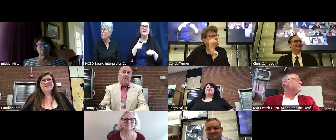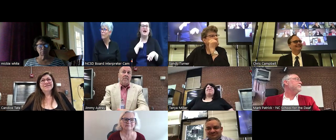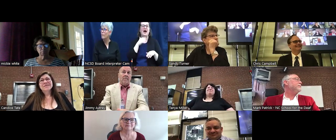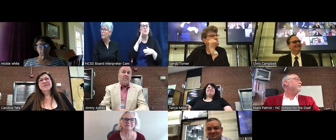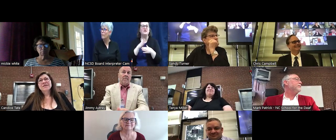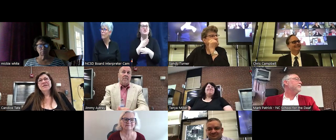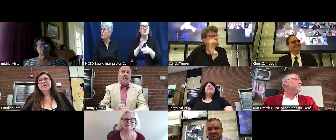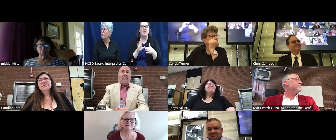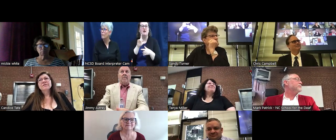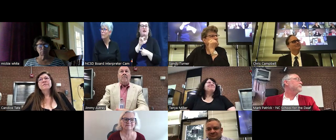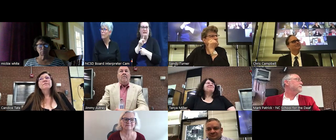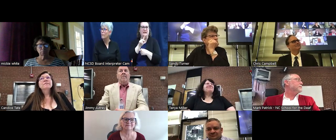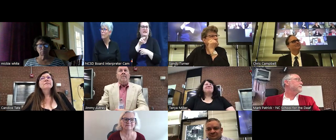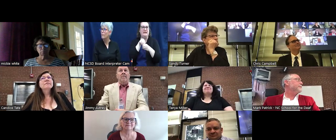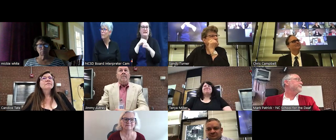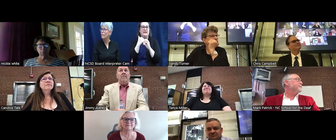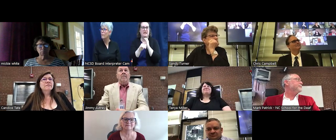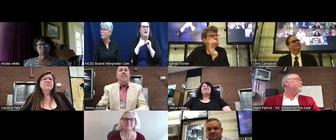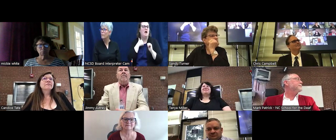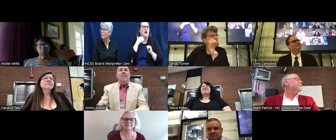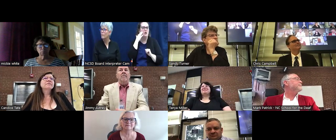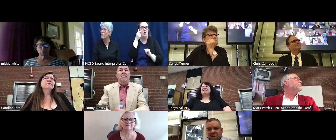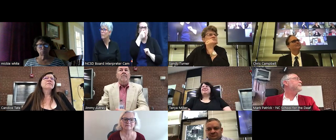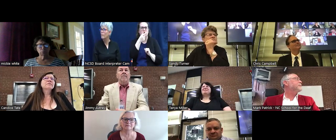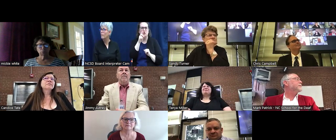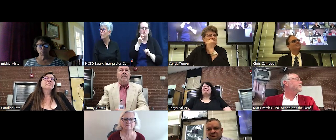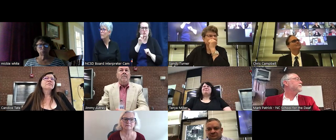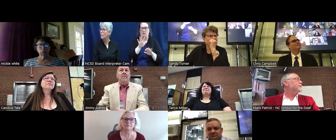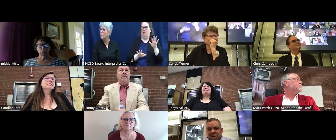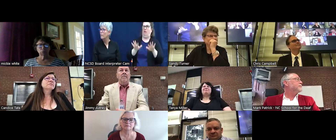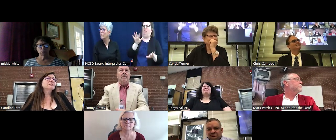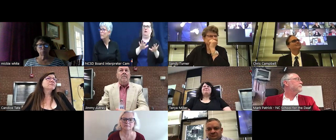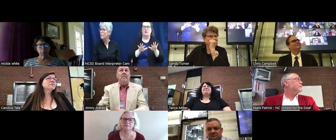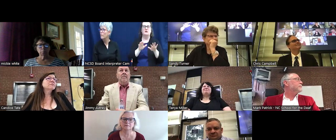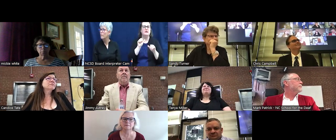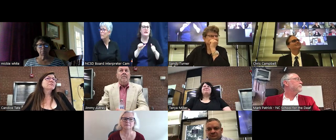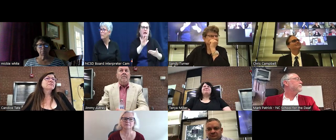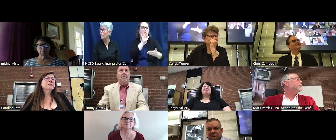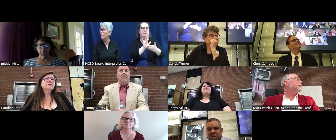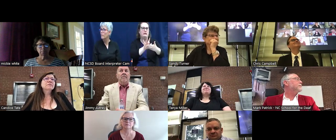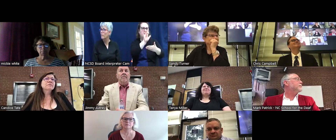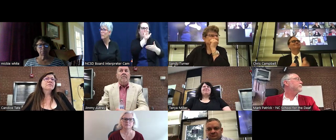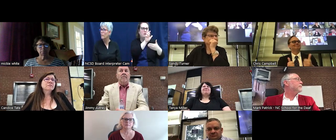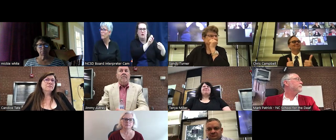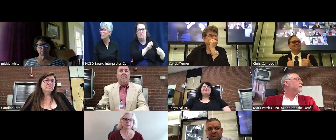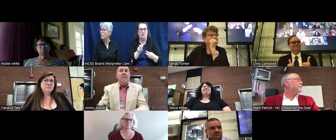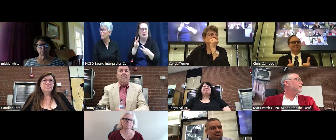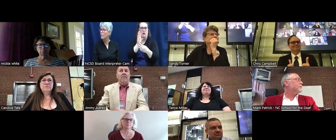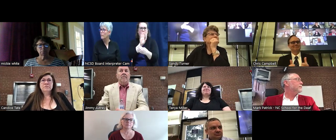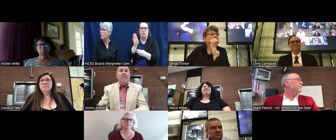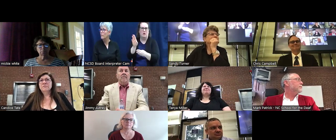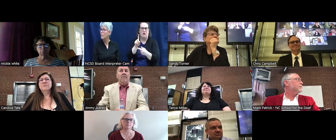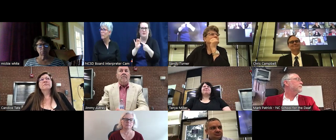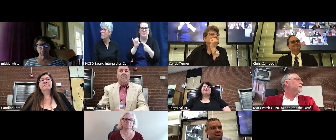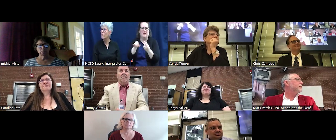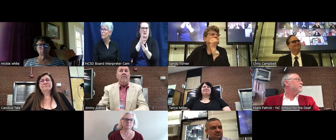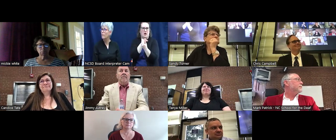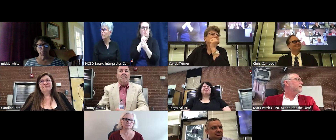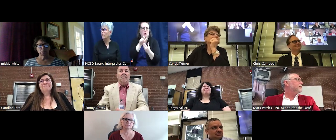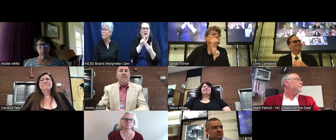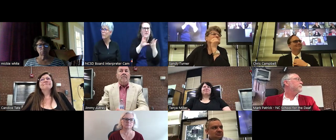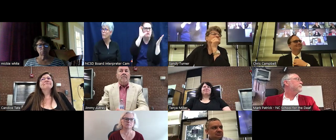in an email because I know Google Drive can get wonky, so that you can just click on the link in the email and it'll take you right to those documents. You don't have to search for them. You don't have to wonder if